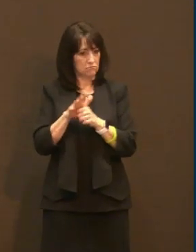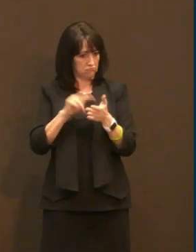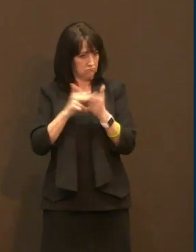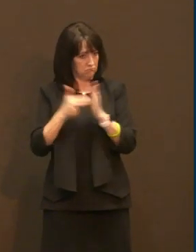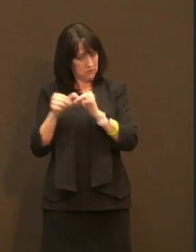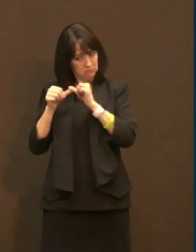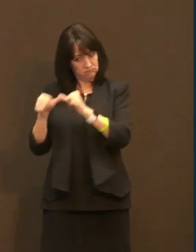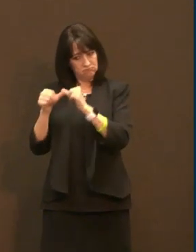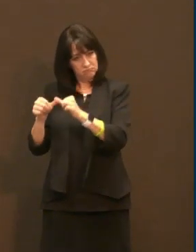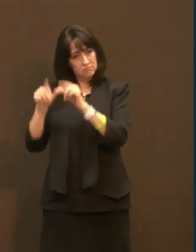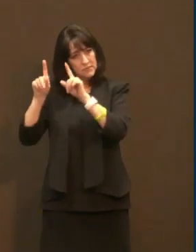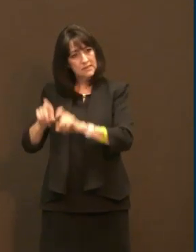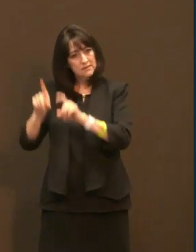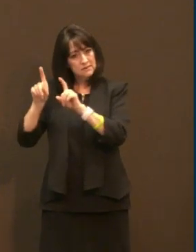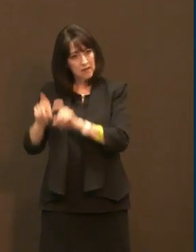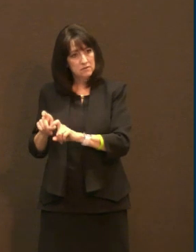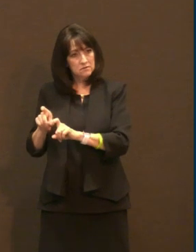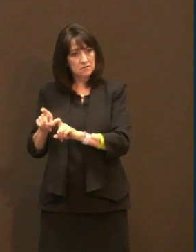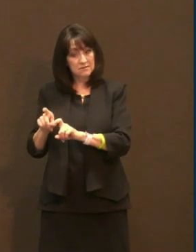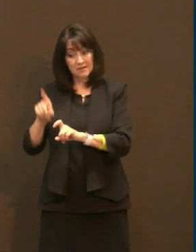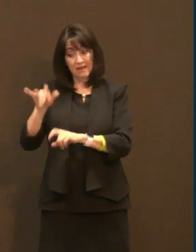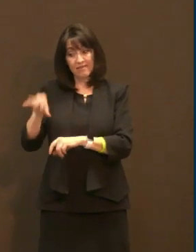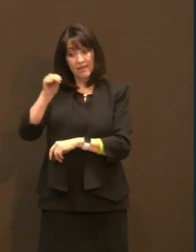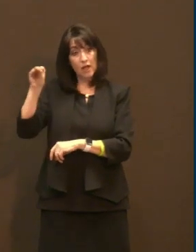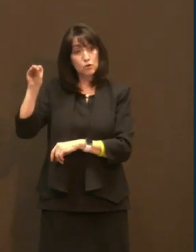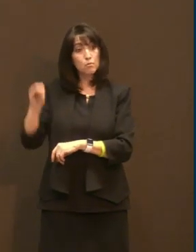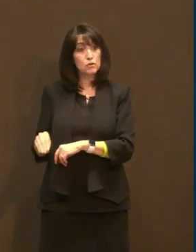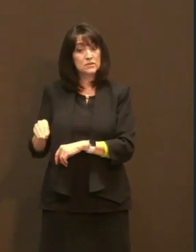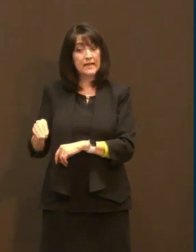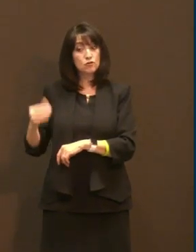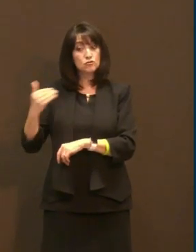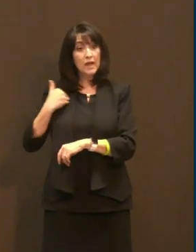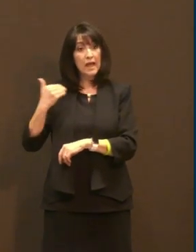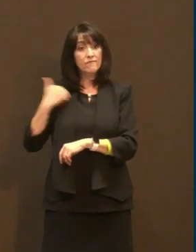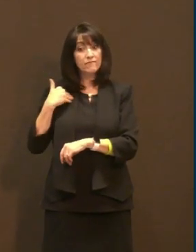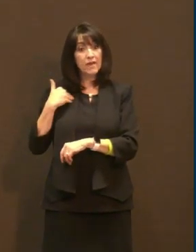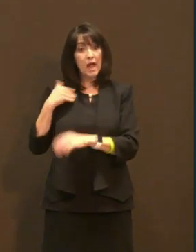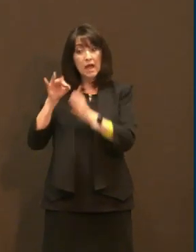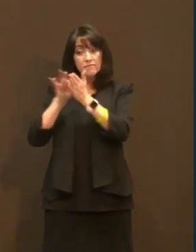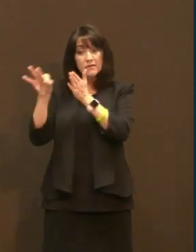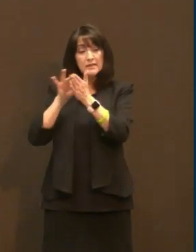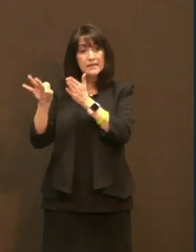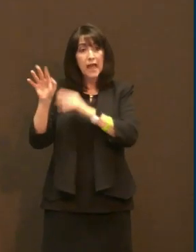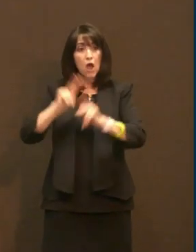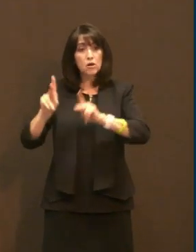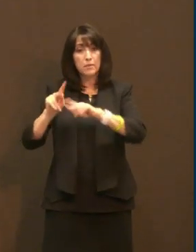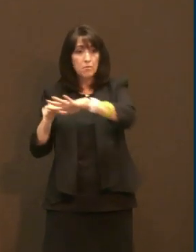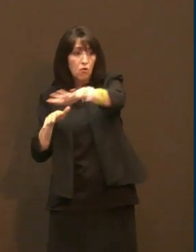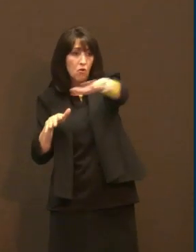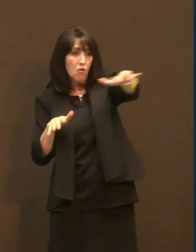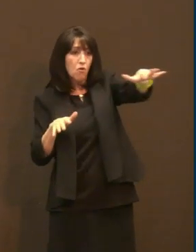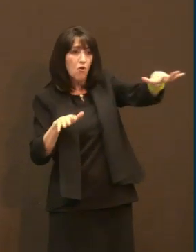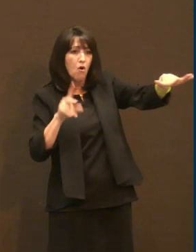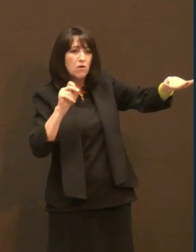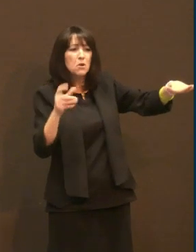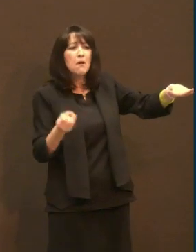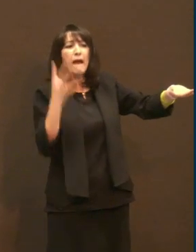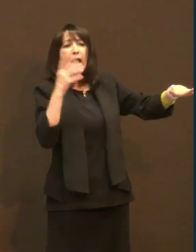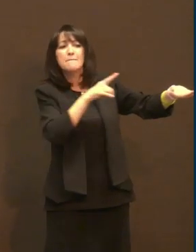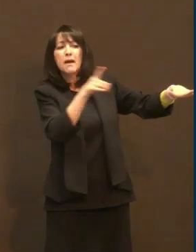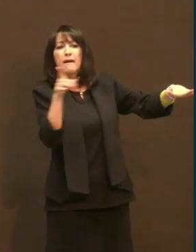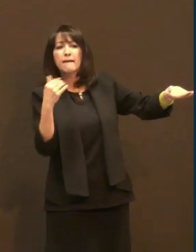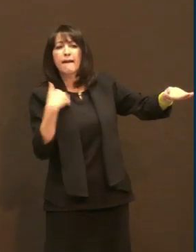percentage of those positive cases needs to be on the decline as it appears to be, and that's going to